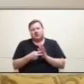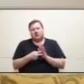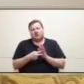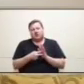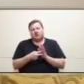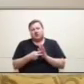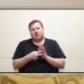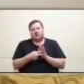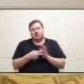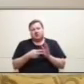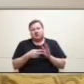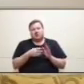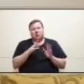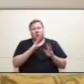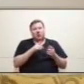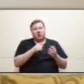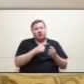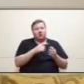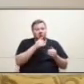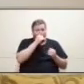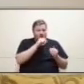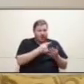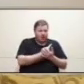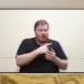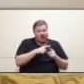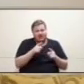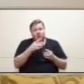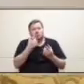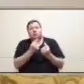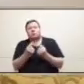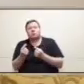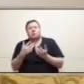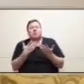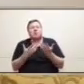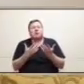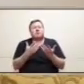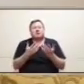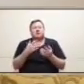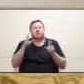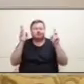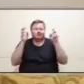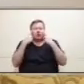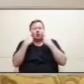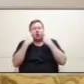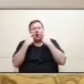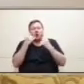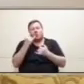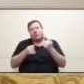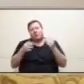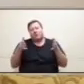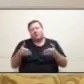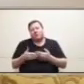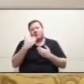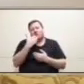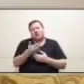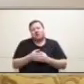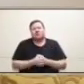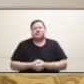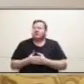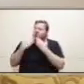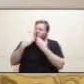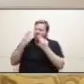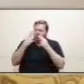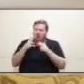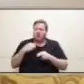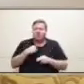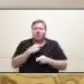us when you are going to do something about it. You may just be crying at the wrong funeral. If you can do that, please. Thanks, you, Honorable Member. We're just